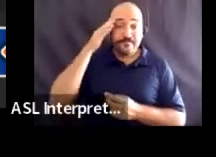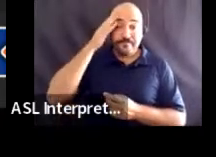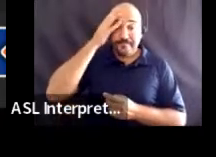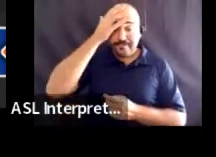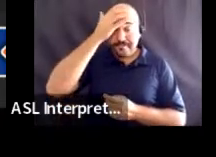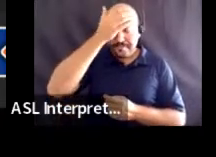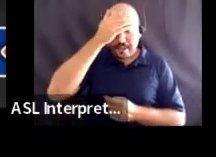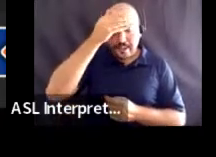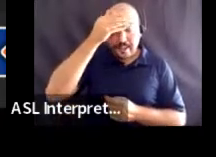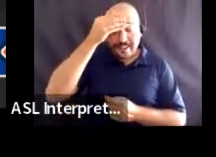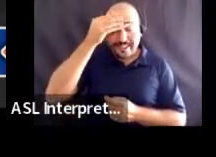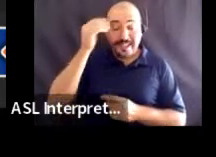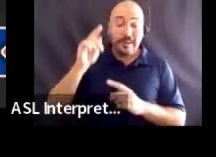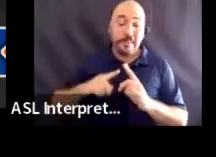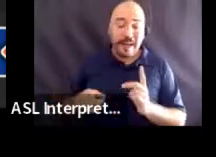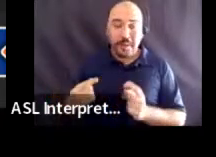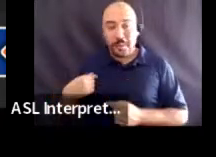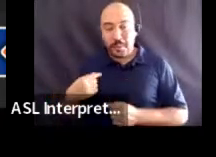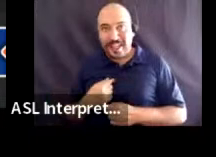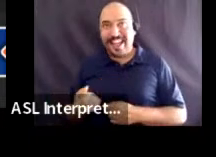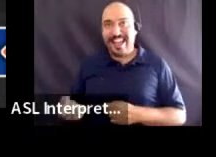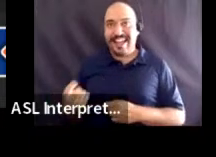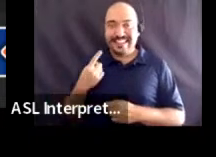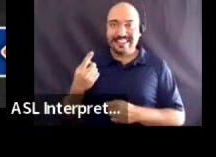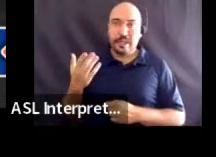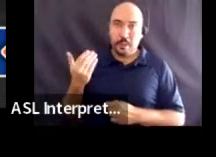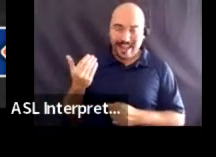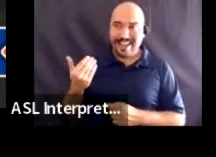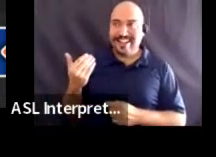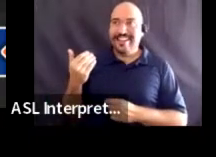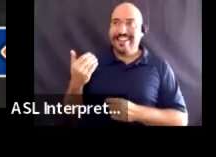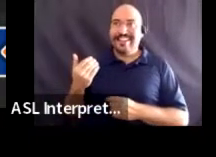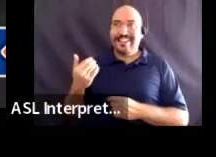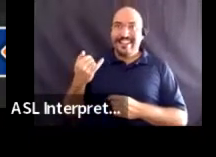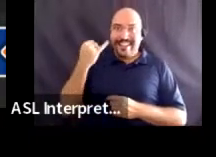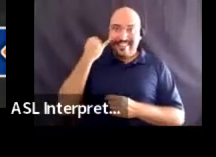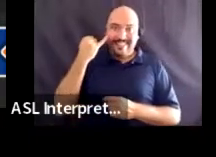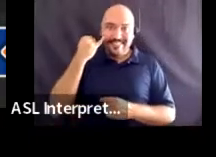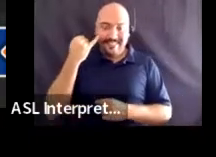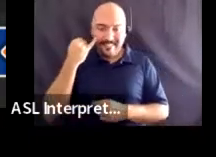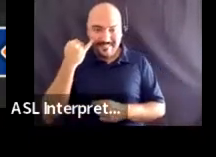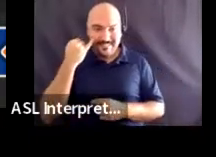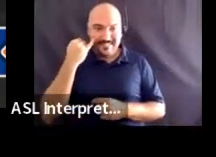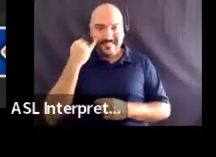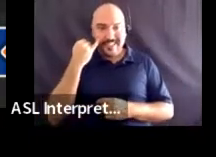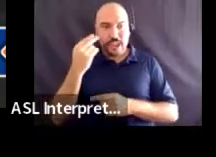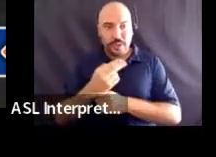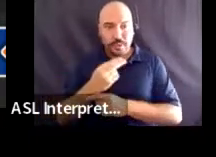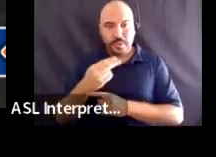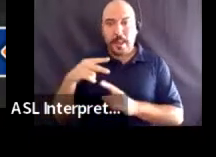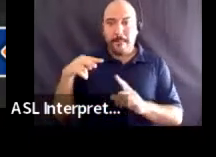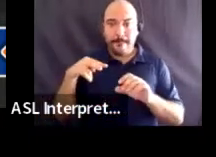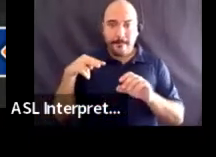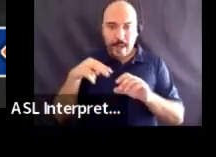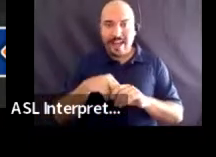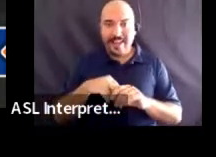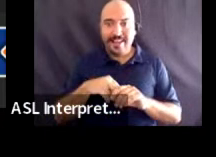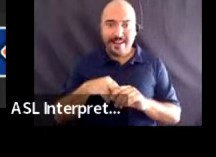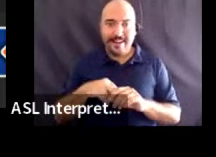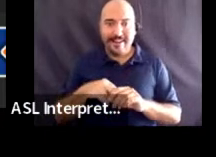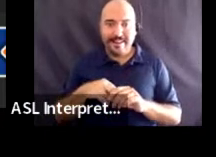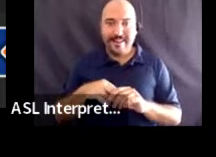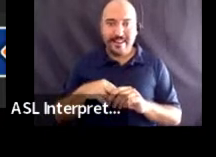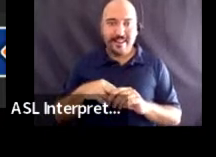we were asked to do this because in the case of using a plugin or